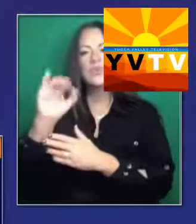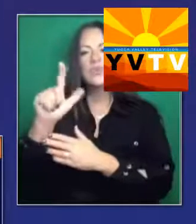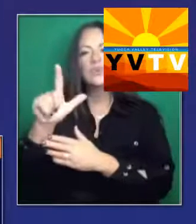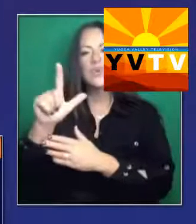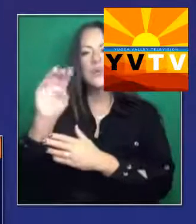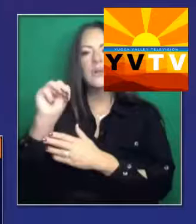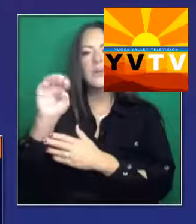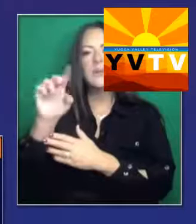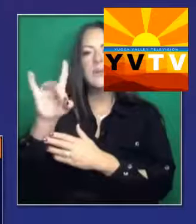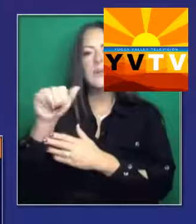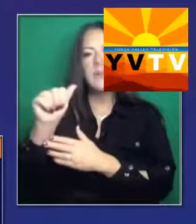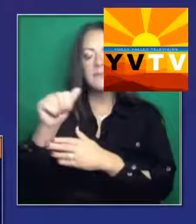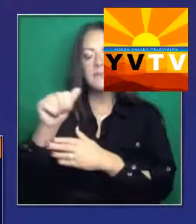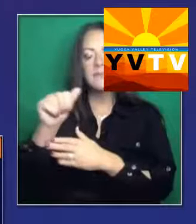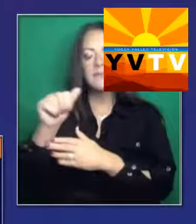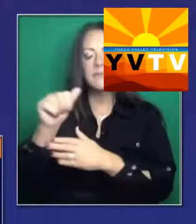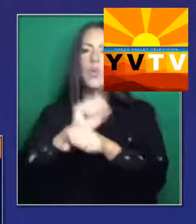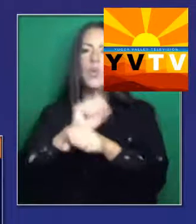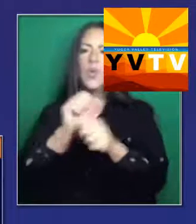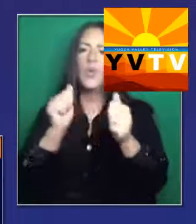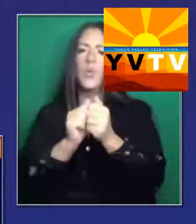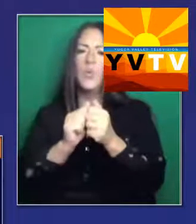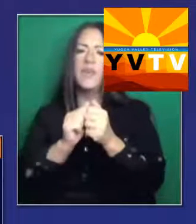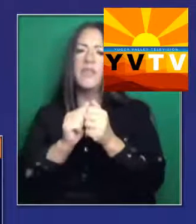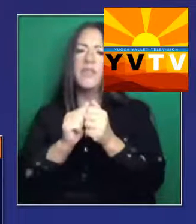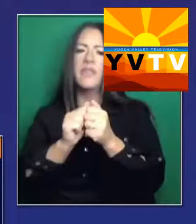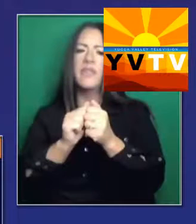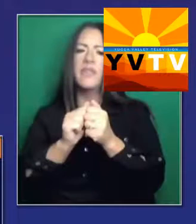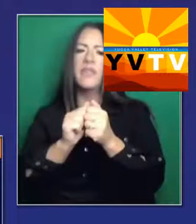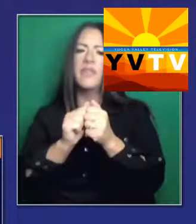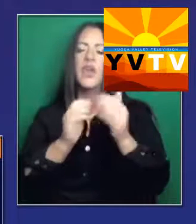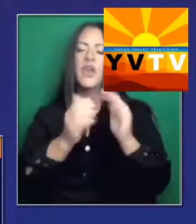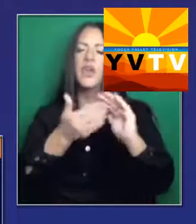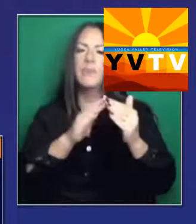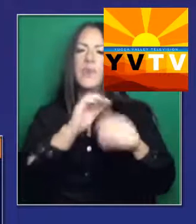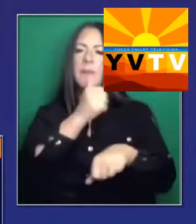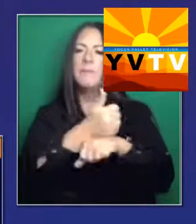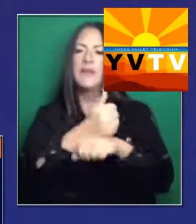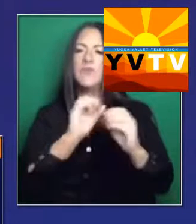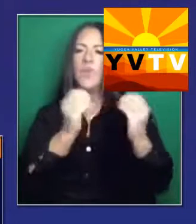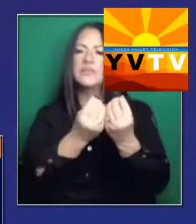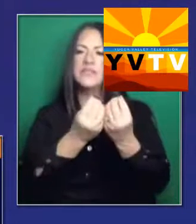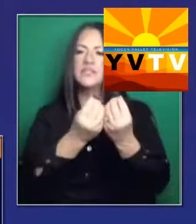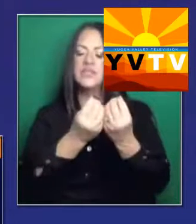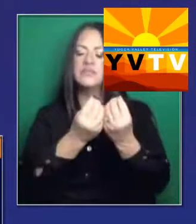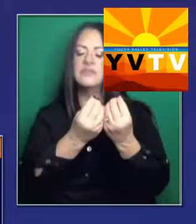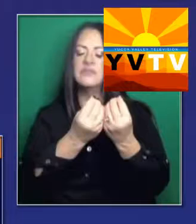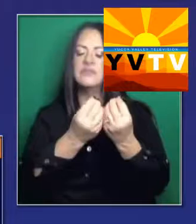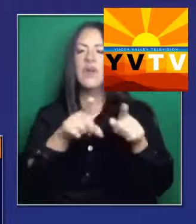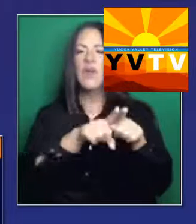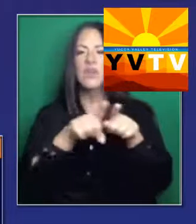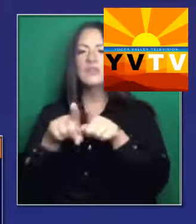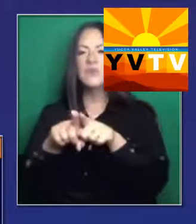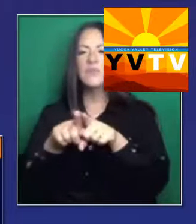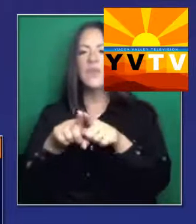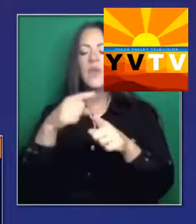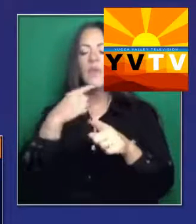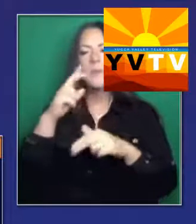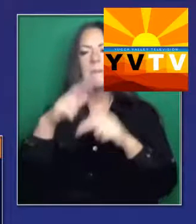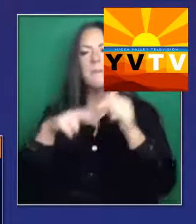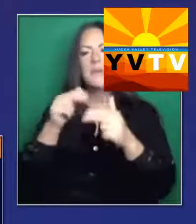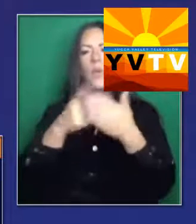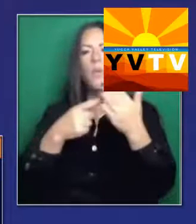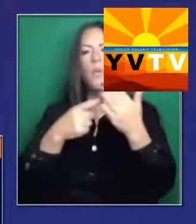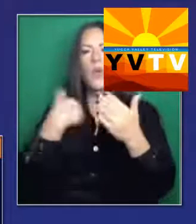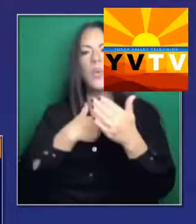with community-based organizations, our organization we call Listos, building off the work we did with our census. But $300